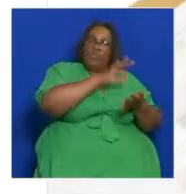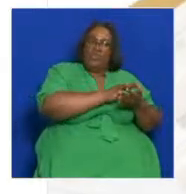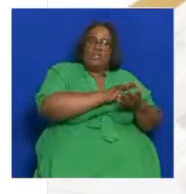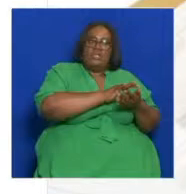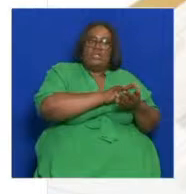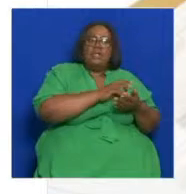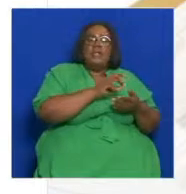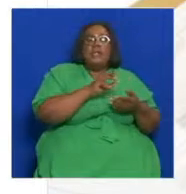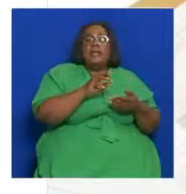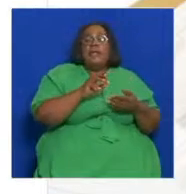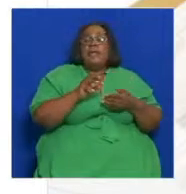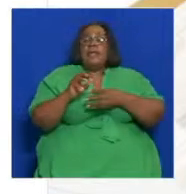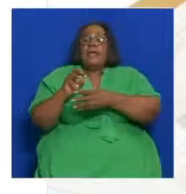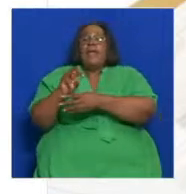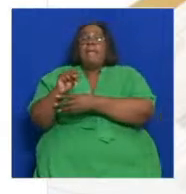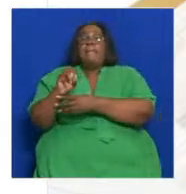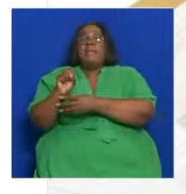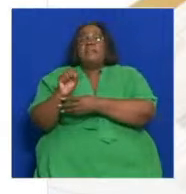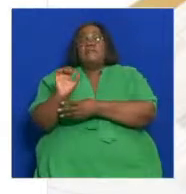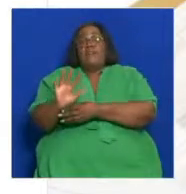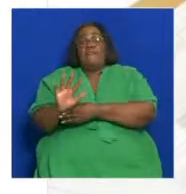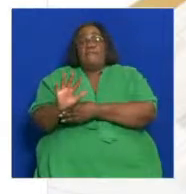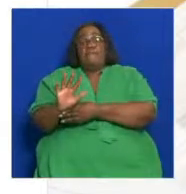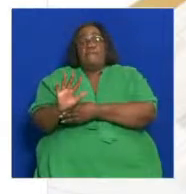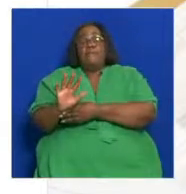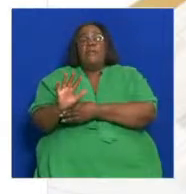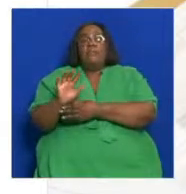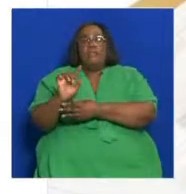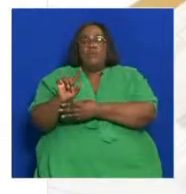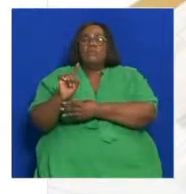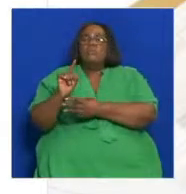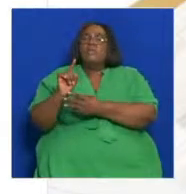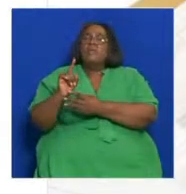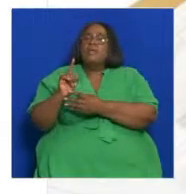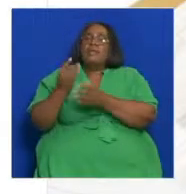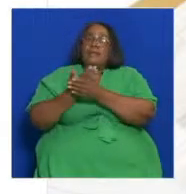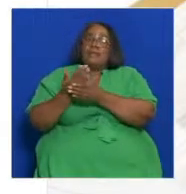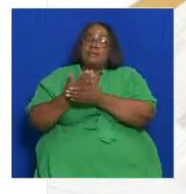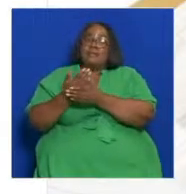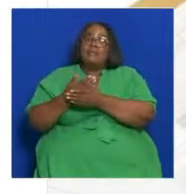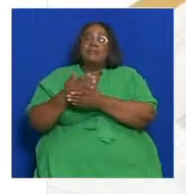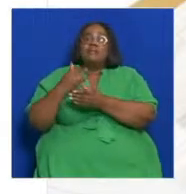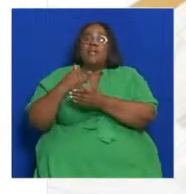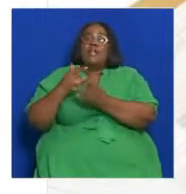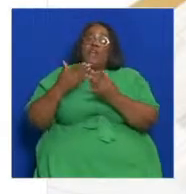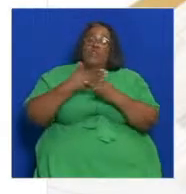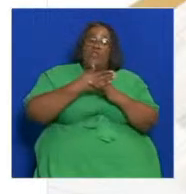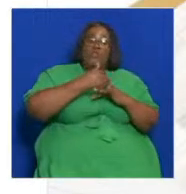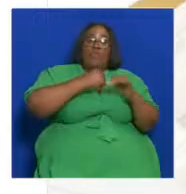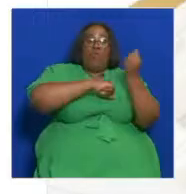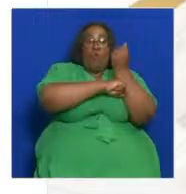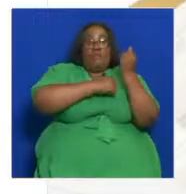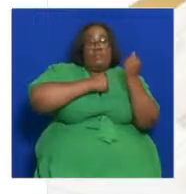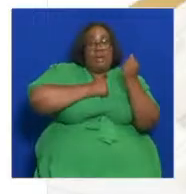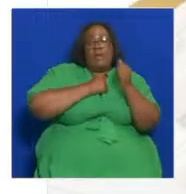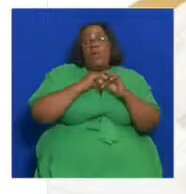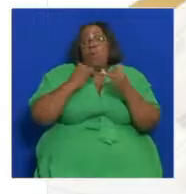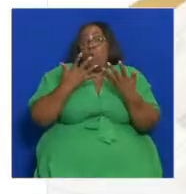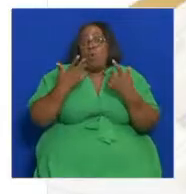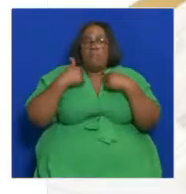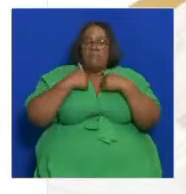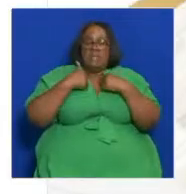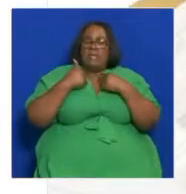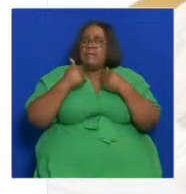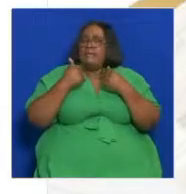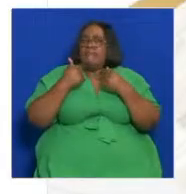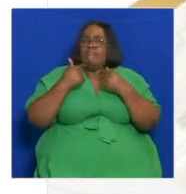is the register of matters that went through my office or I became aware of. Of the 27 matters that were recorded